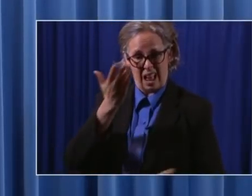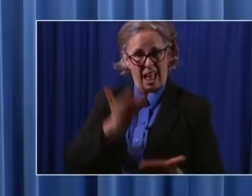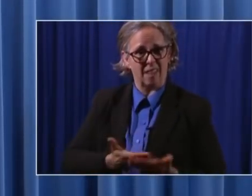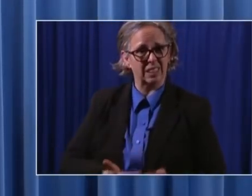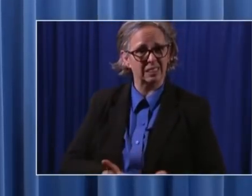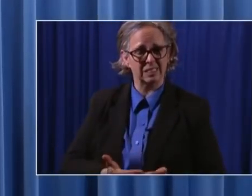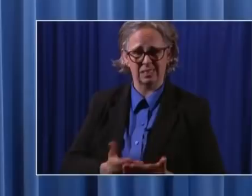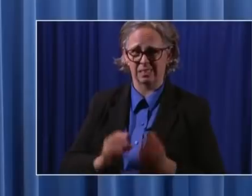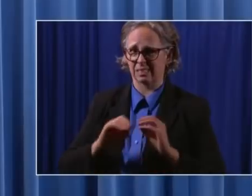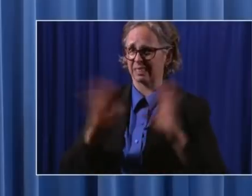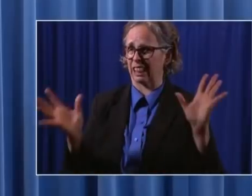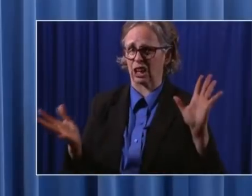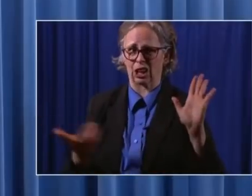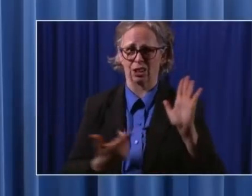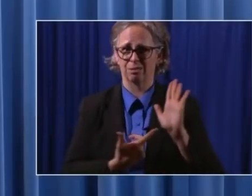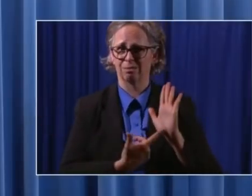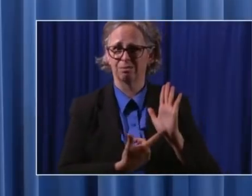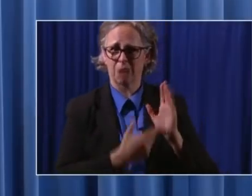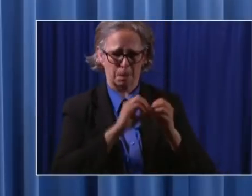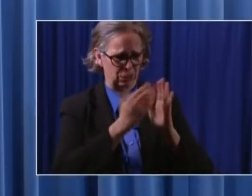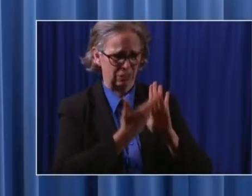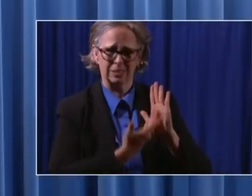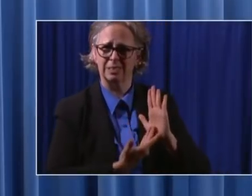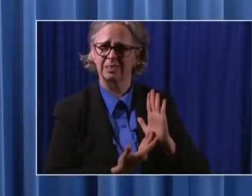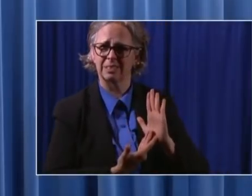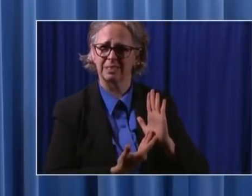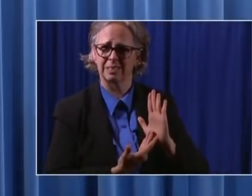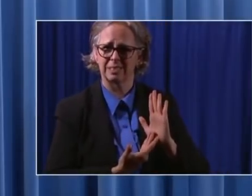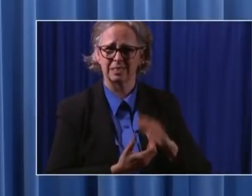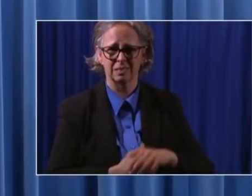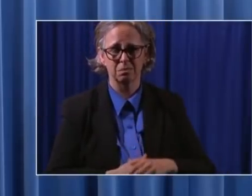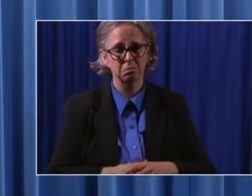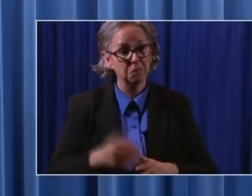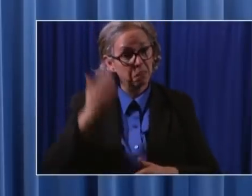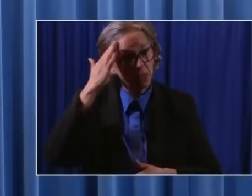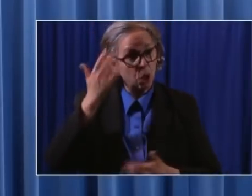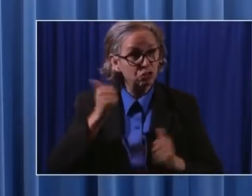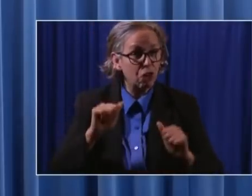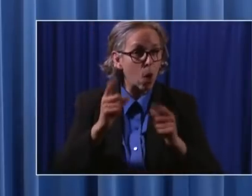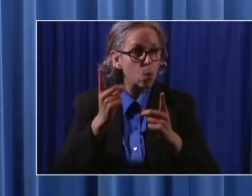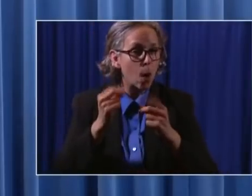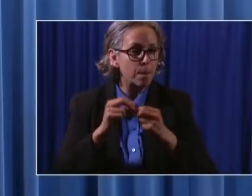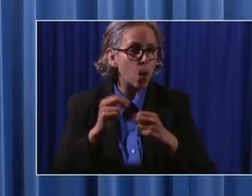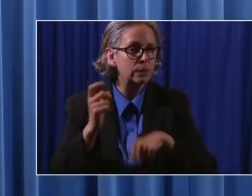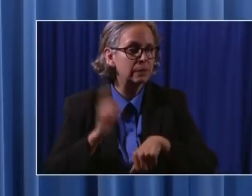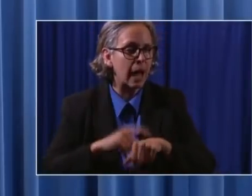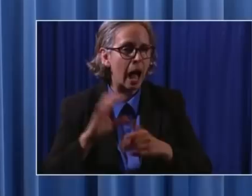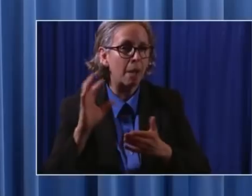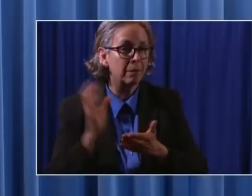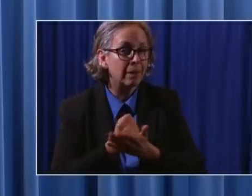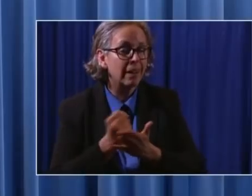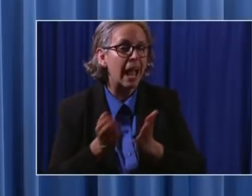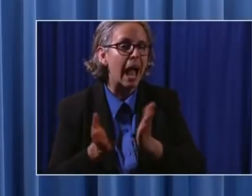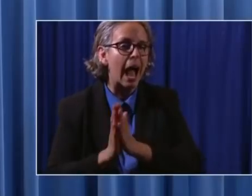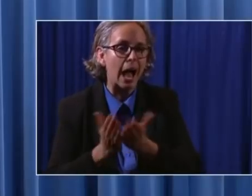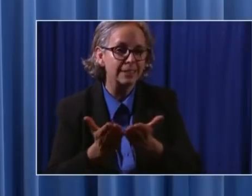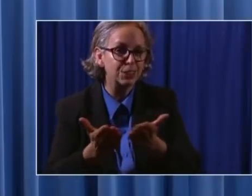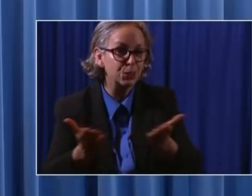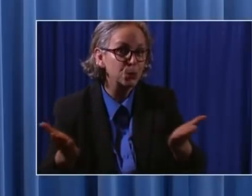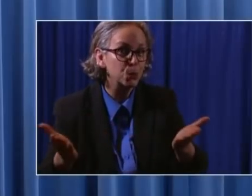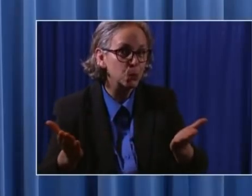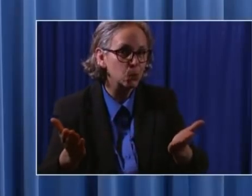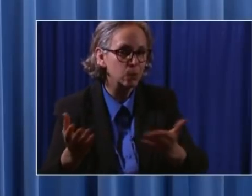night, is overwhelming. So I thought I would try, Randy, one more time with an address in the